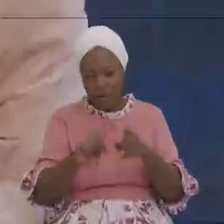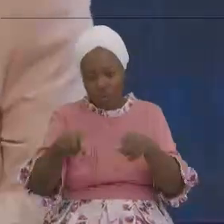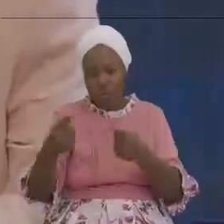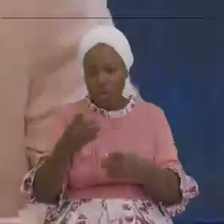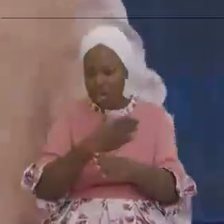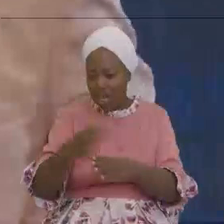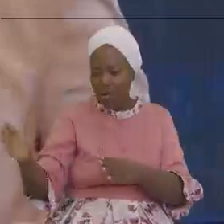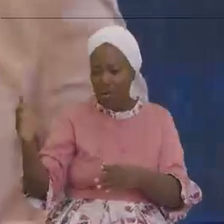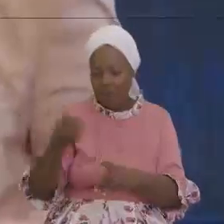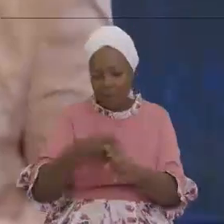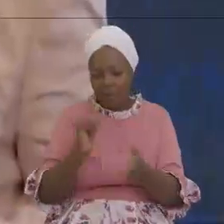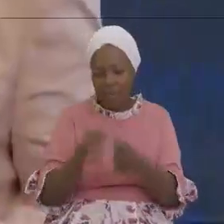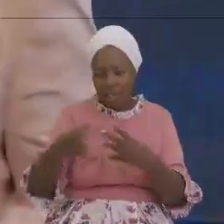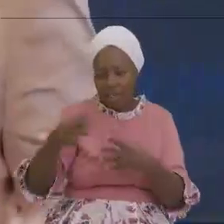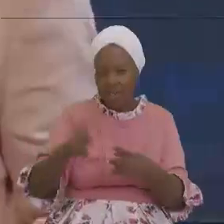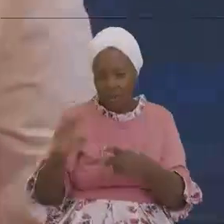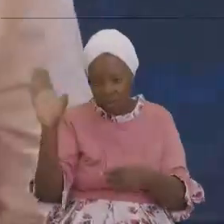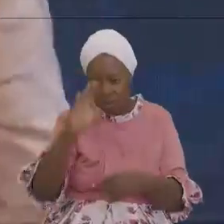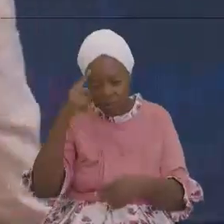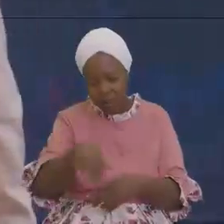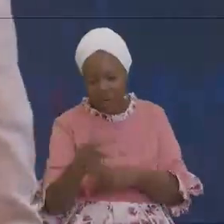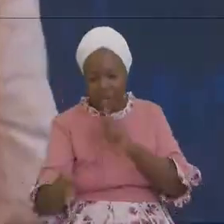other people to put in the cage,